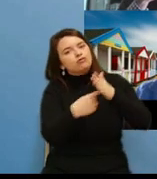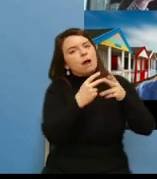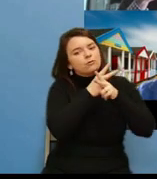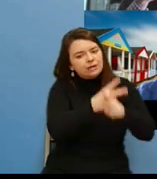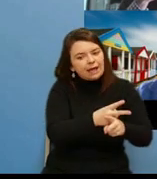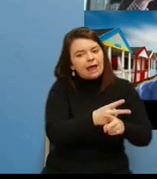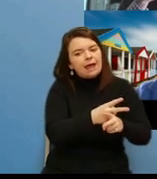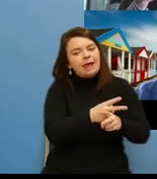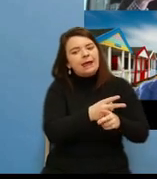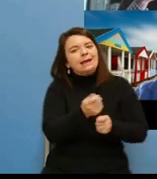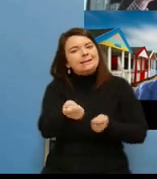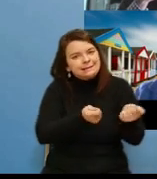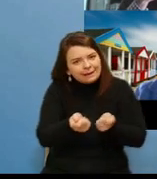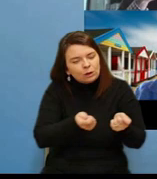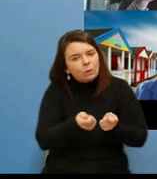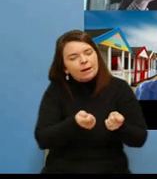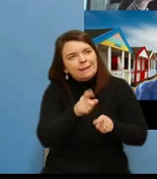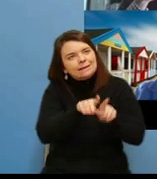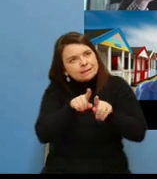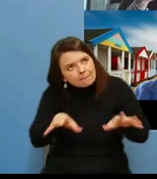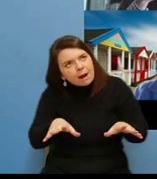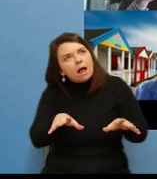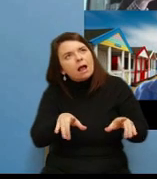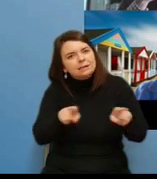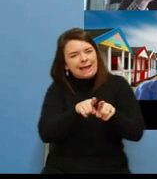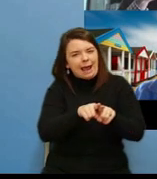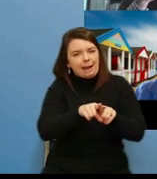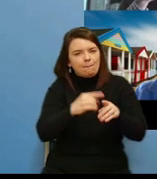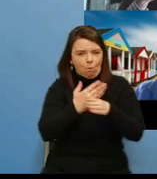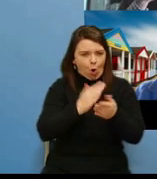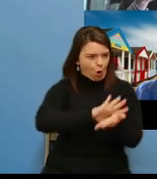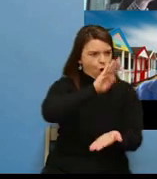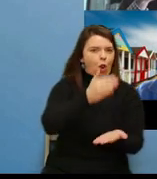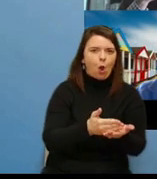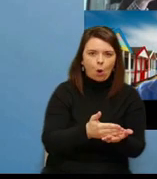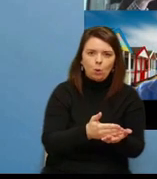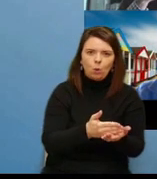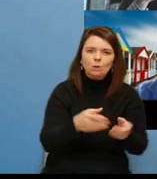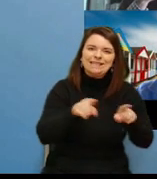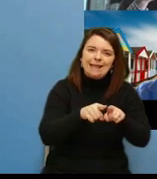primary care are back dealing with a similar, same